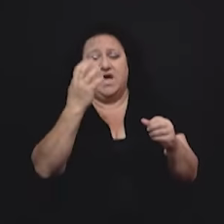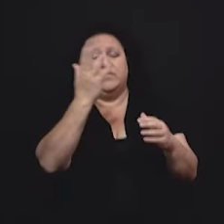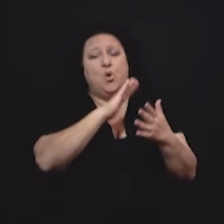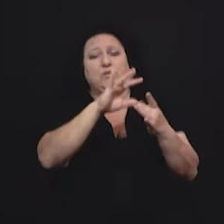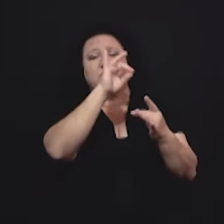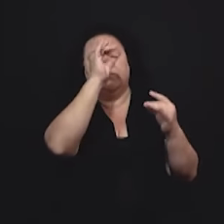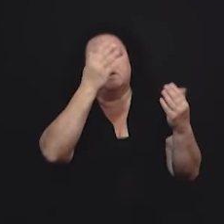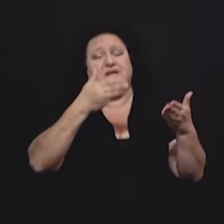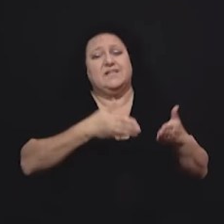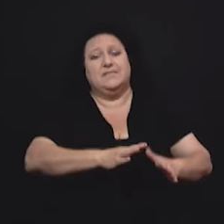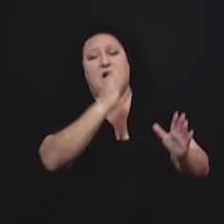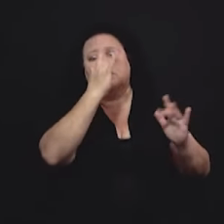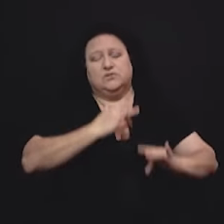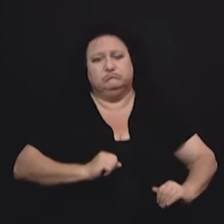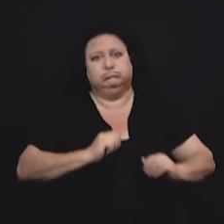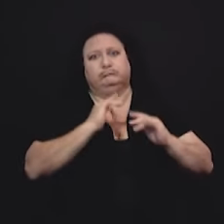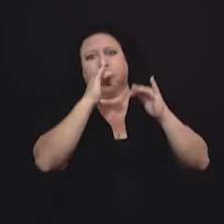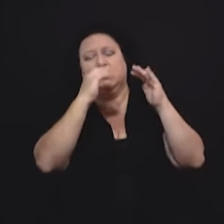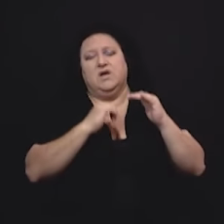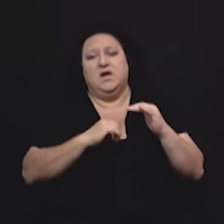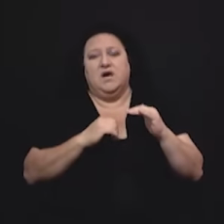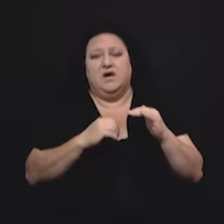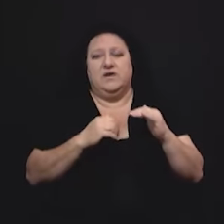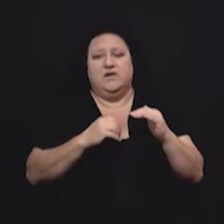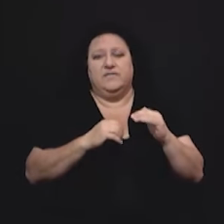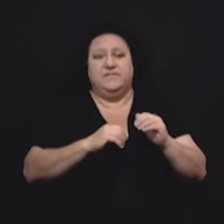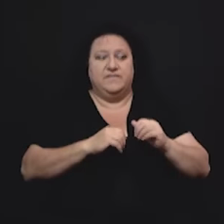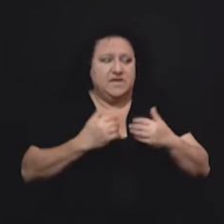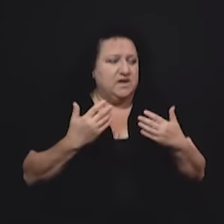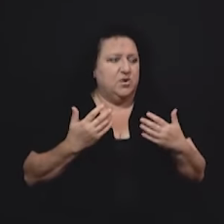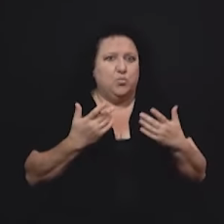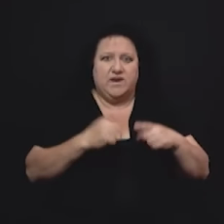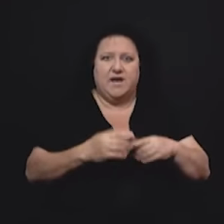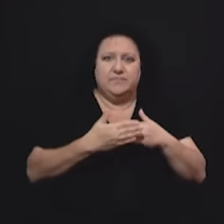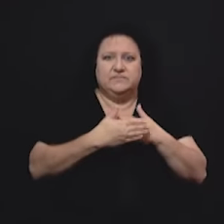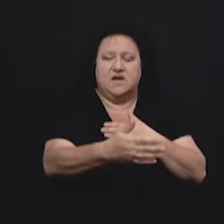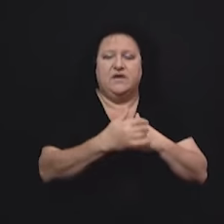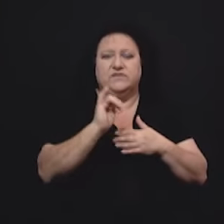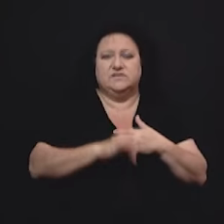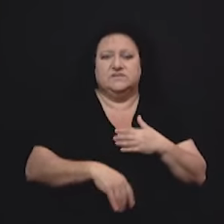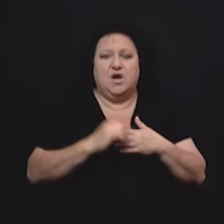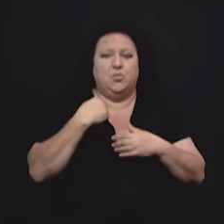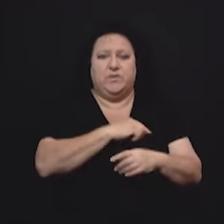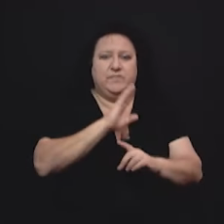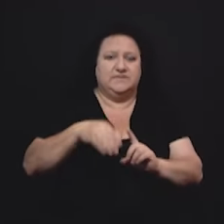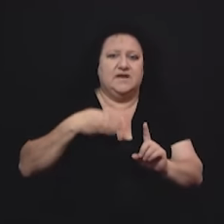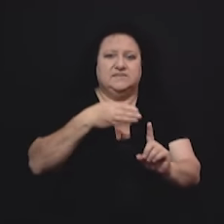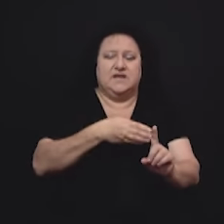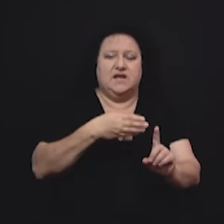to be dedicated to the apostles' teachings, just like the early church. Amen?